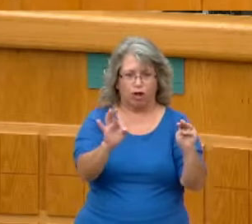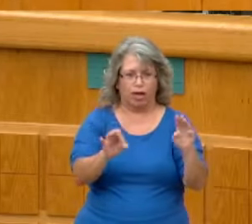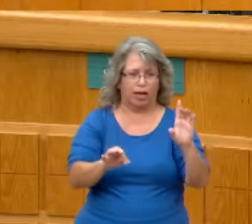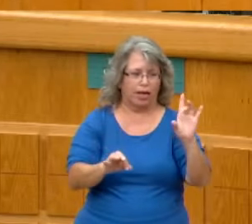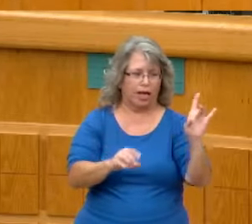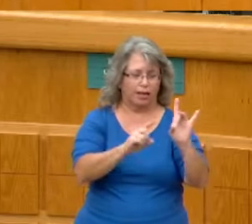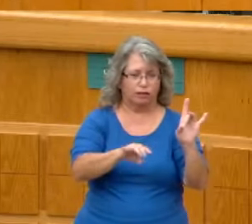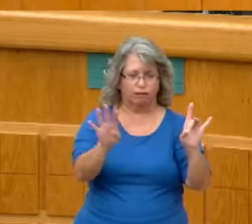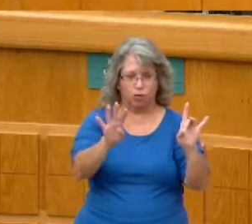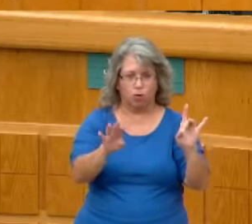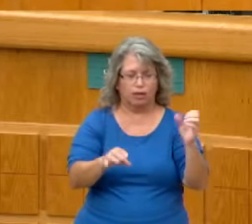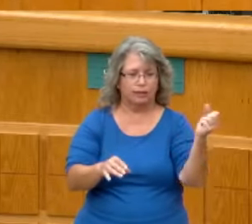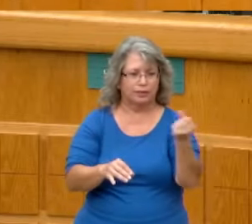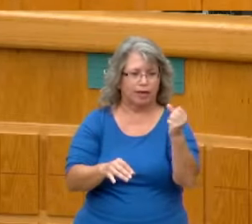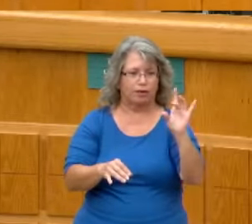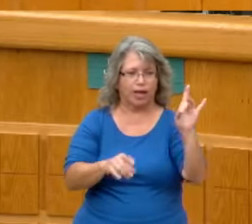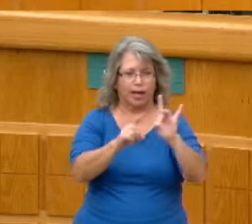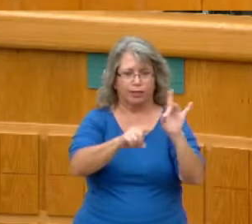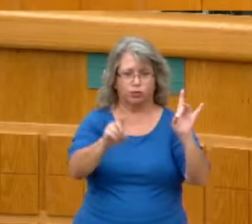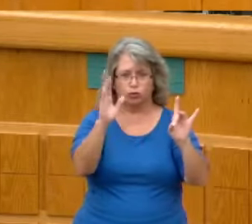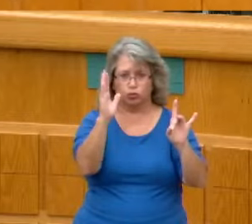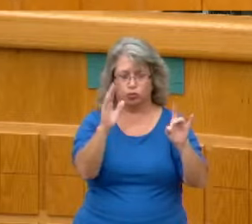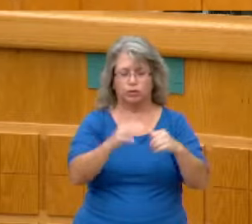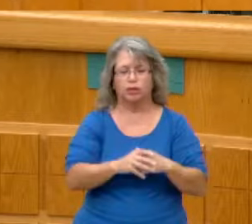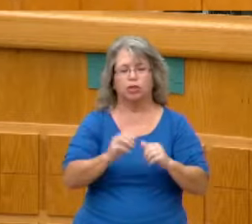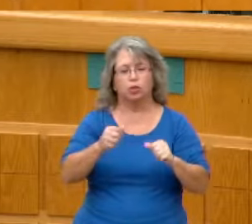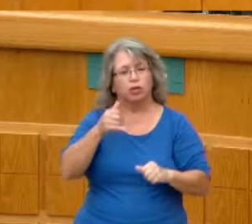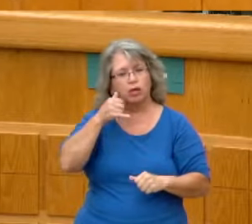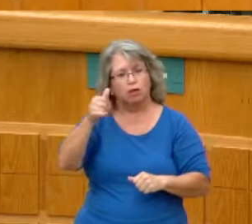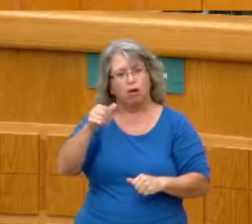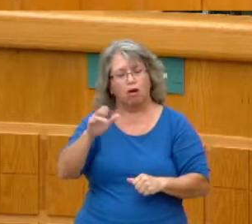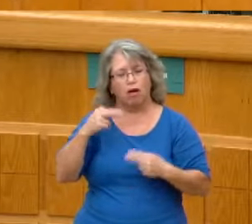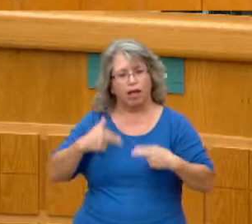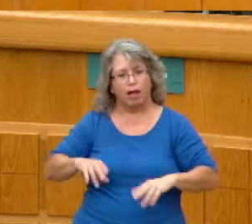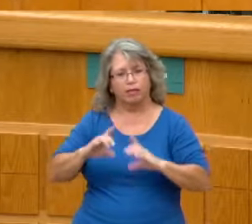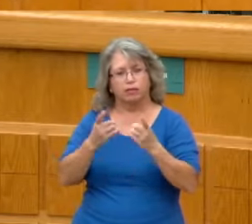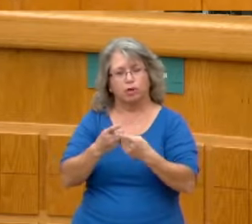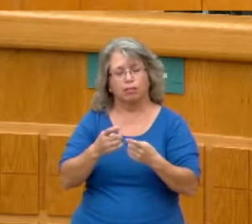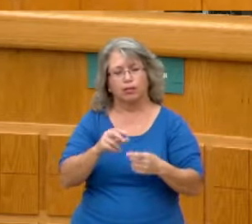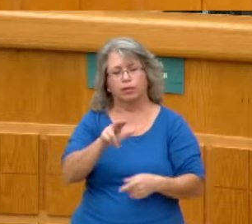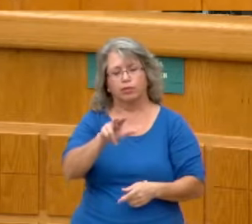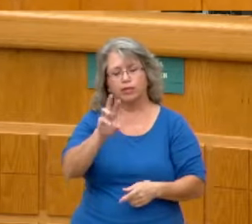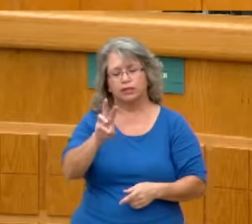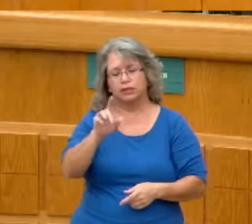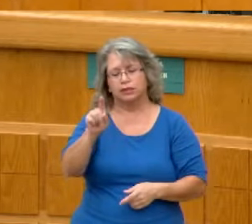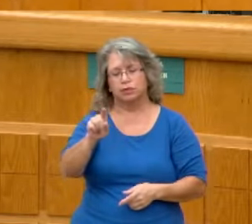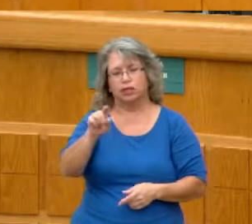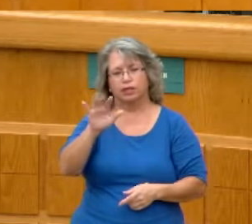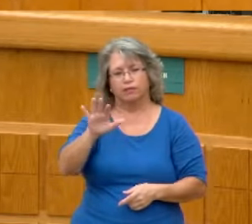noon. And you can call the Health Department Monday through Friday, 8 to 5, at